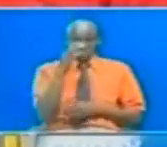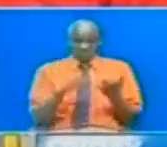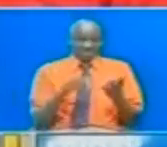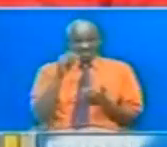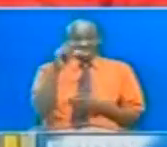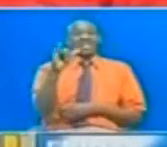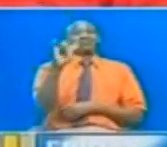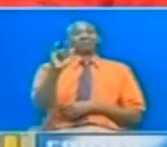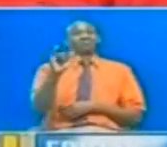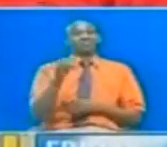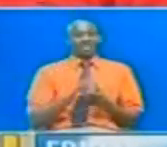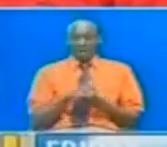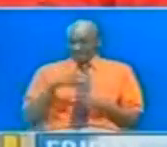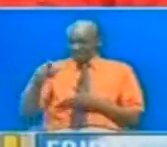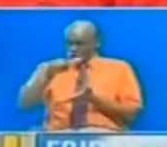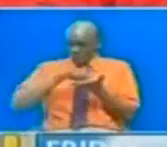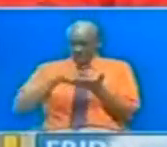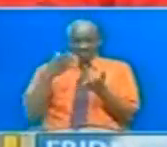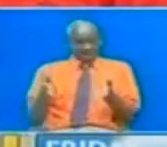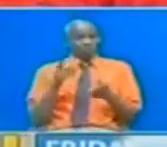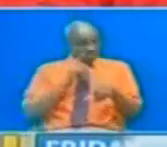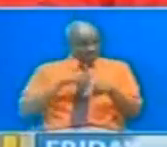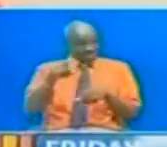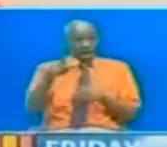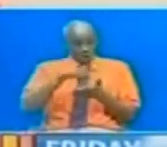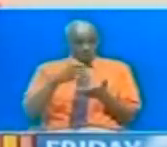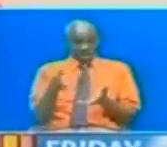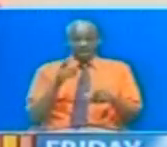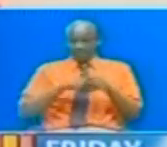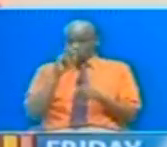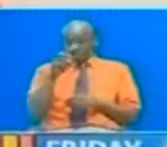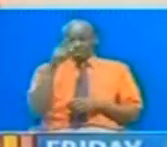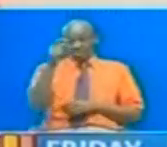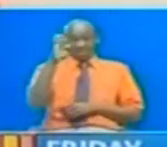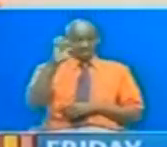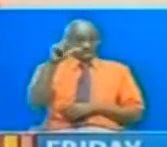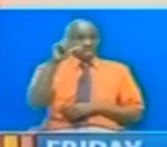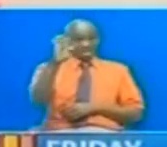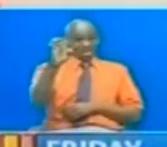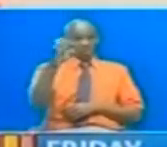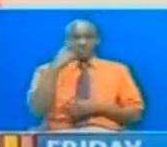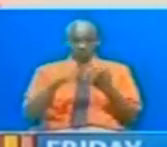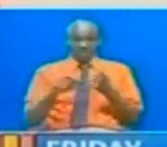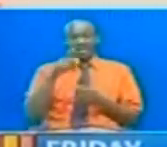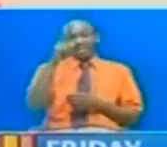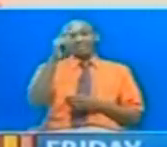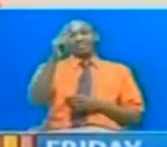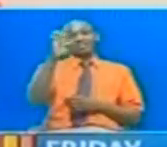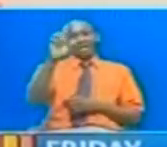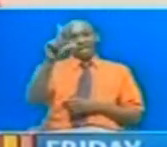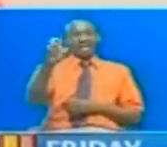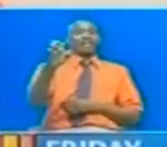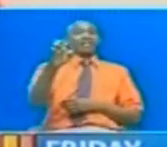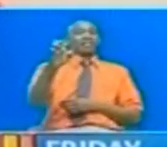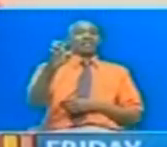You know, Betty, locally, when we see the spelling of a word, like now T-E-L-E, yes, we'll rush into talking of